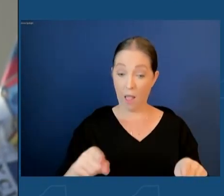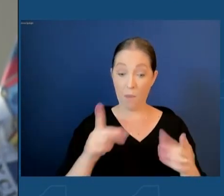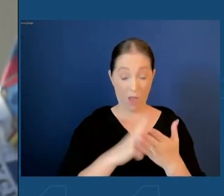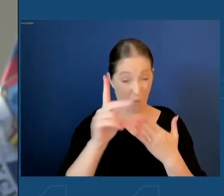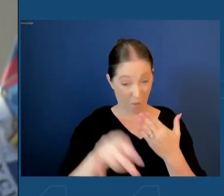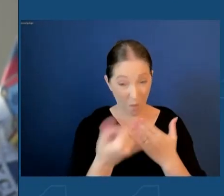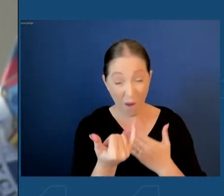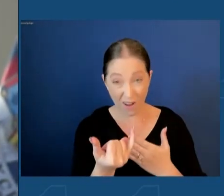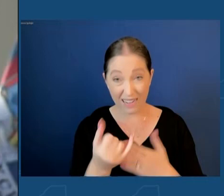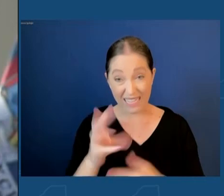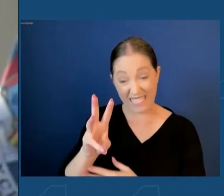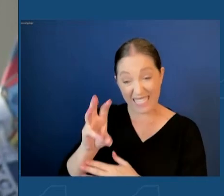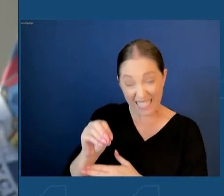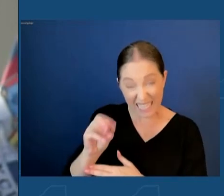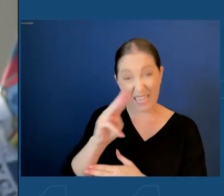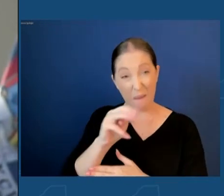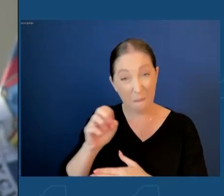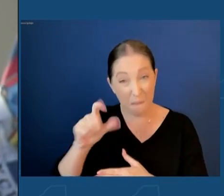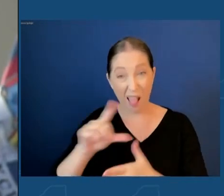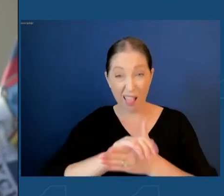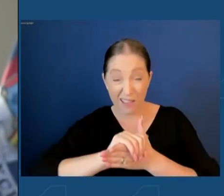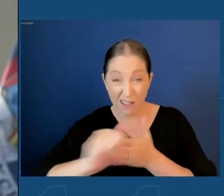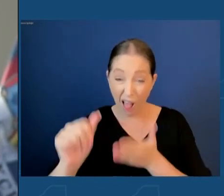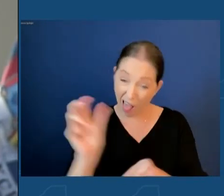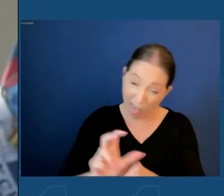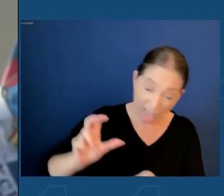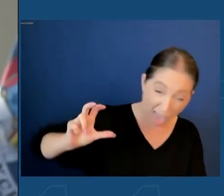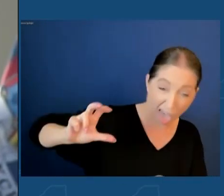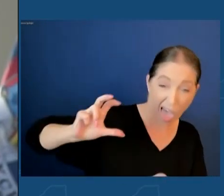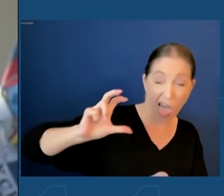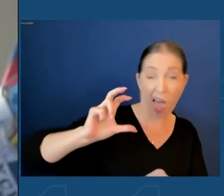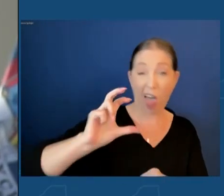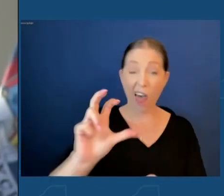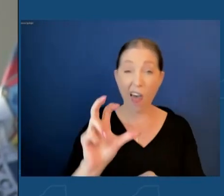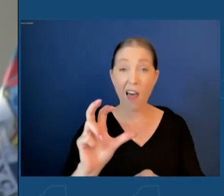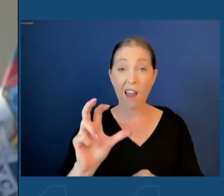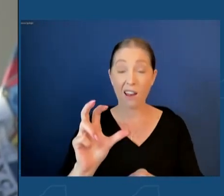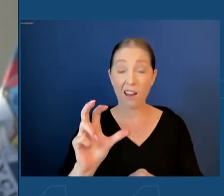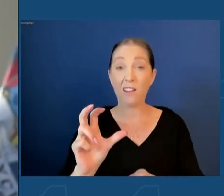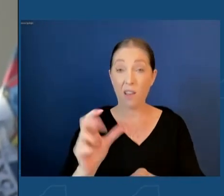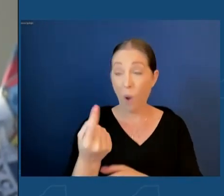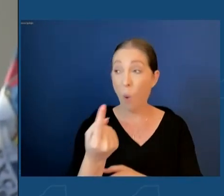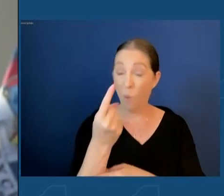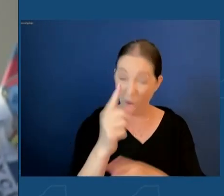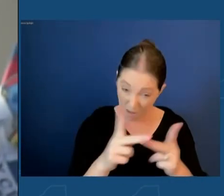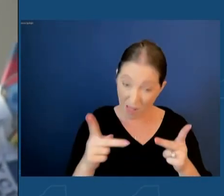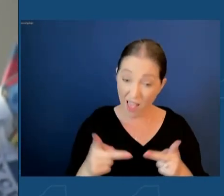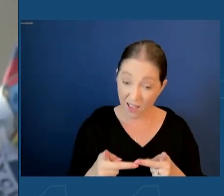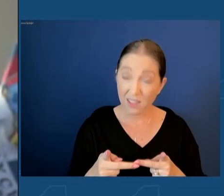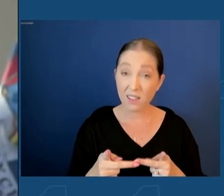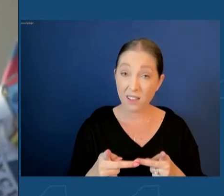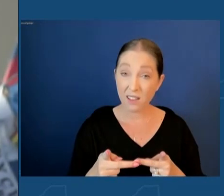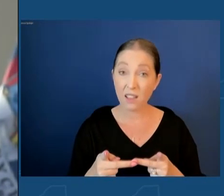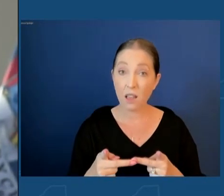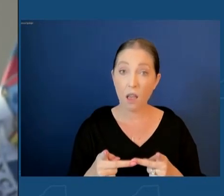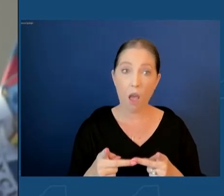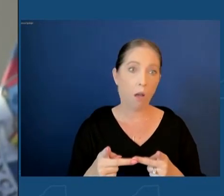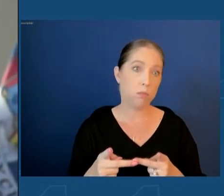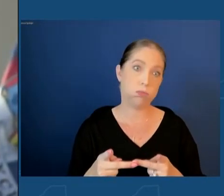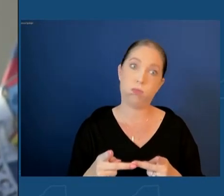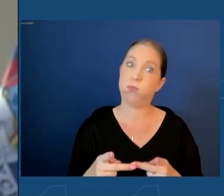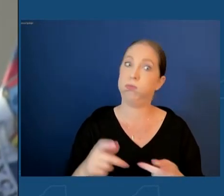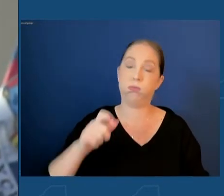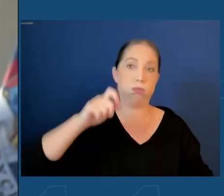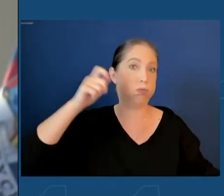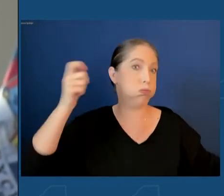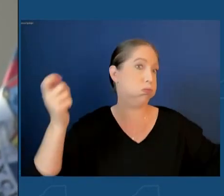invest $60 million, the largest investment of this $230 million into one place, it will be transformational. And that's